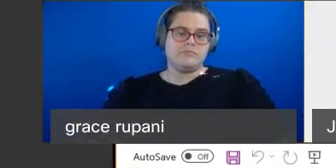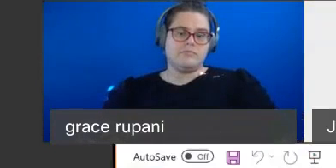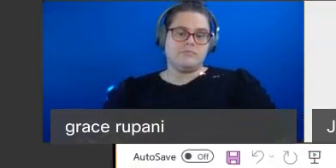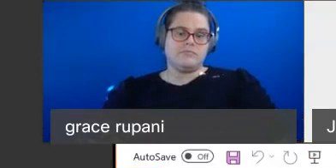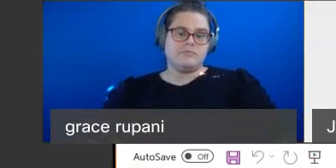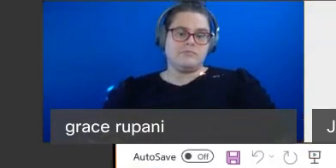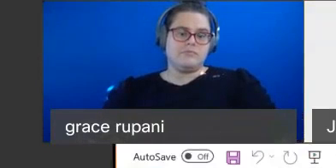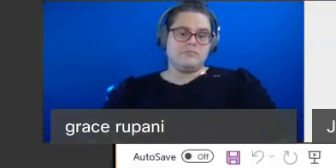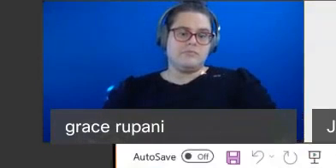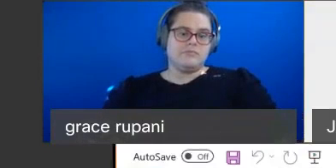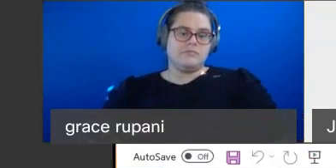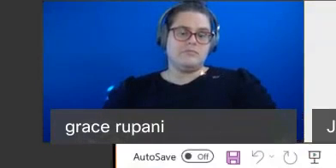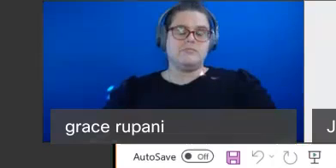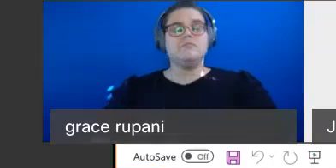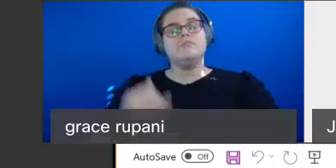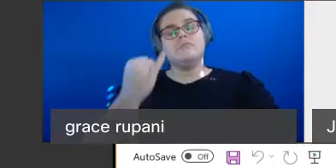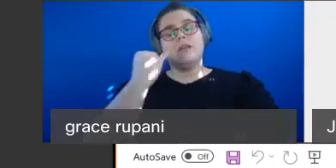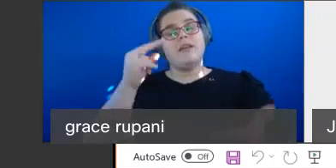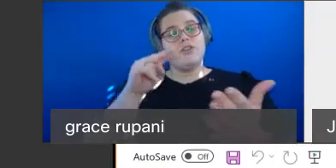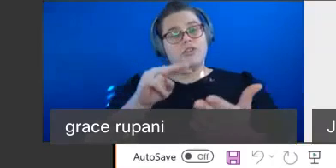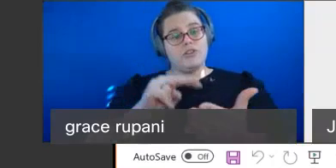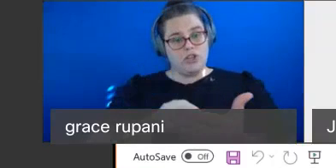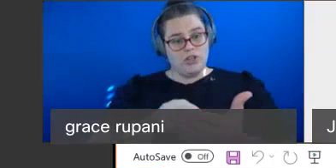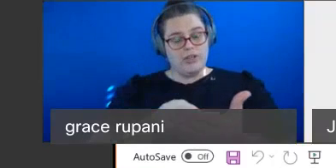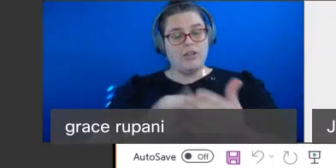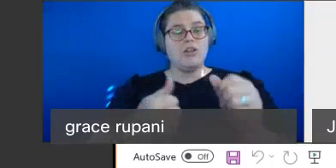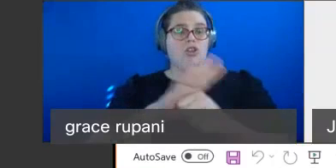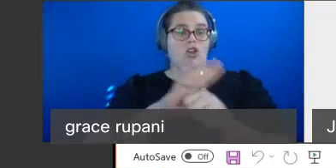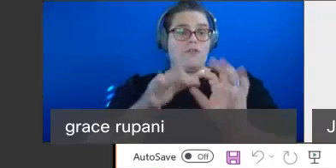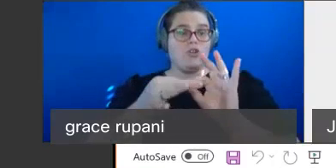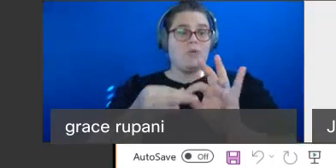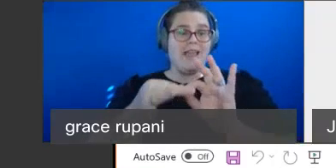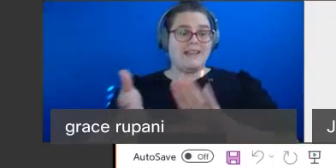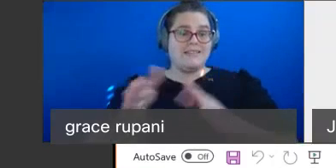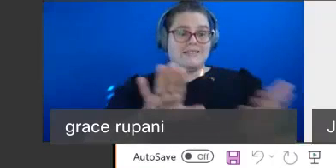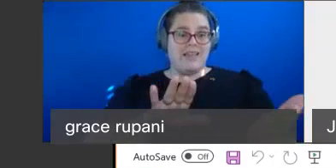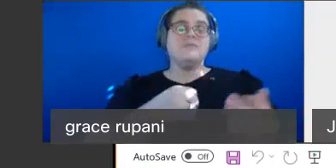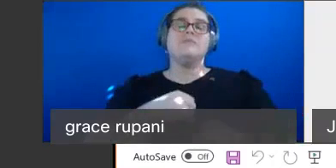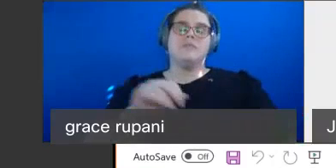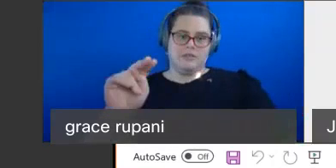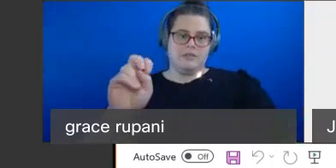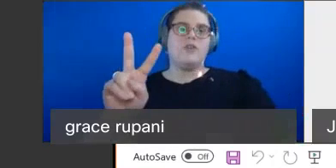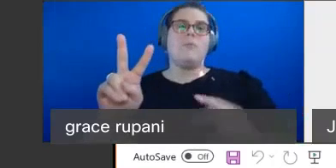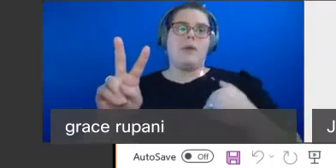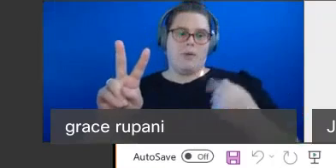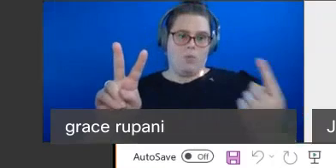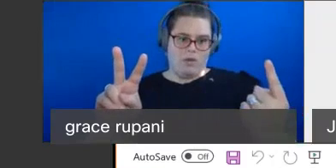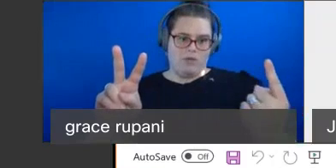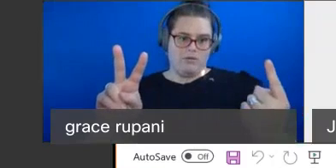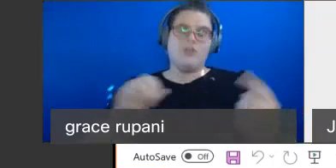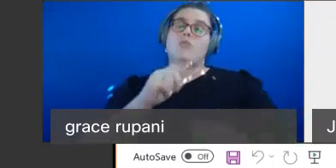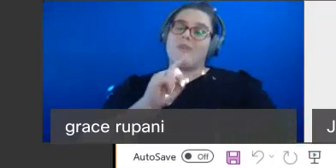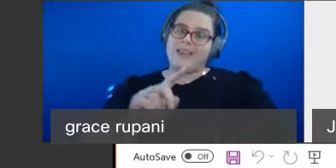presumed COVID-related deaths, there was one in November. There were 2 deaths in November.